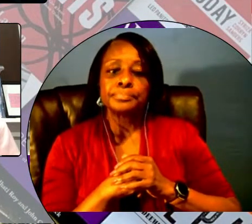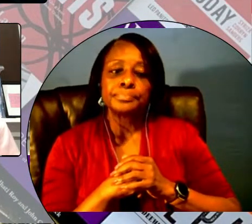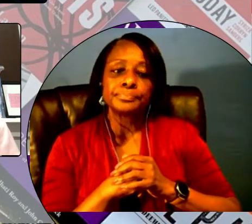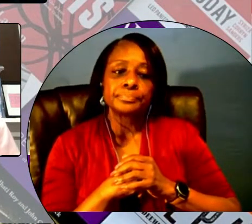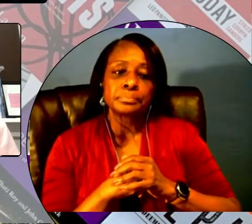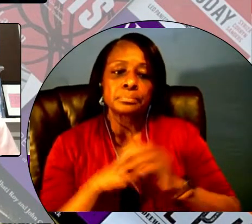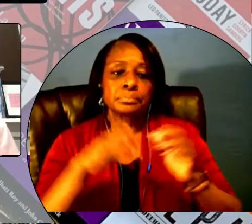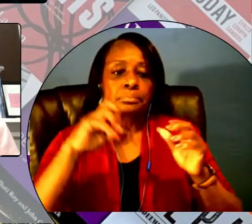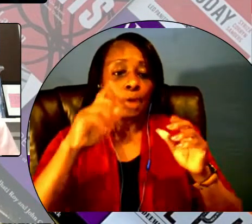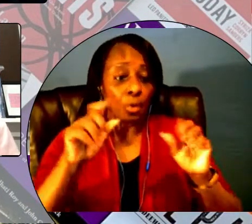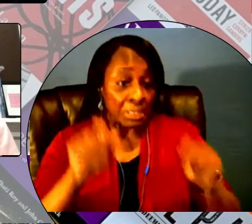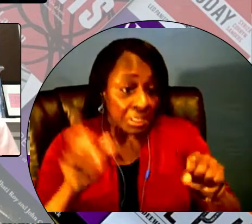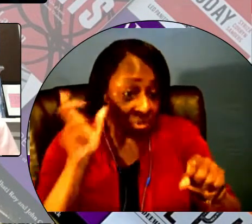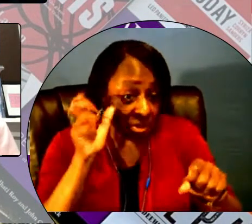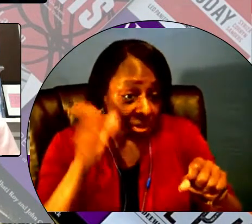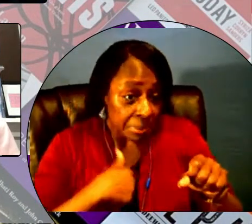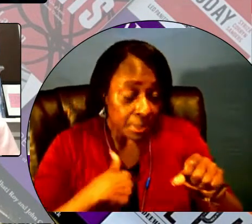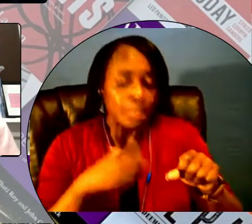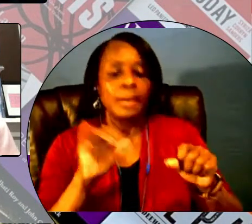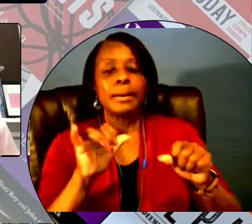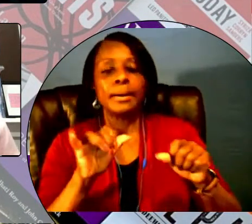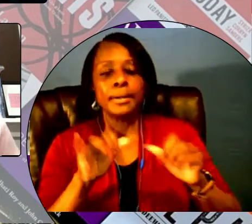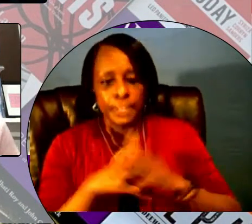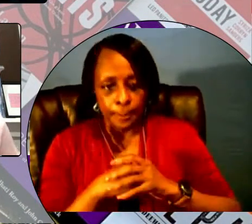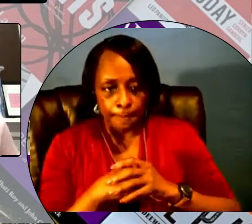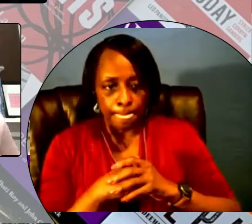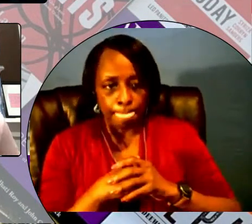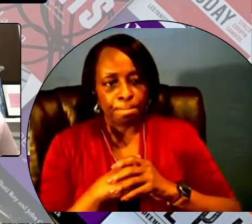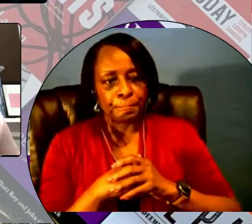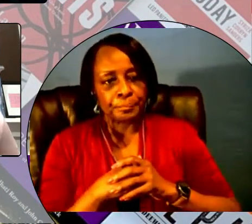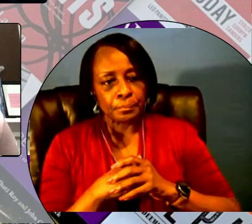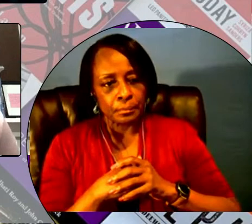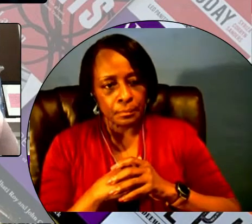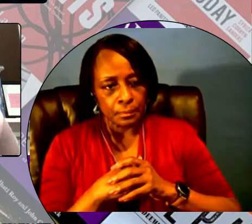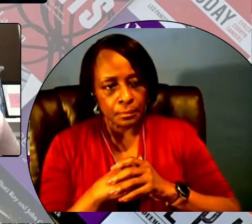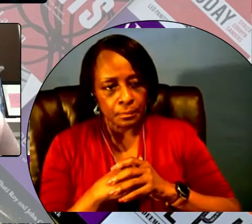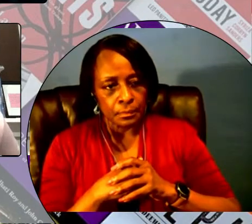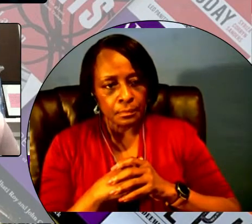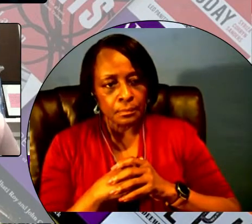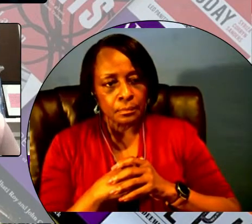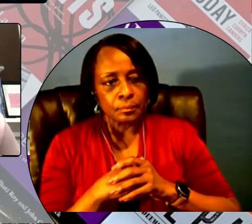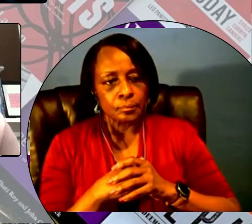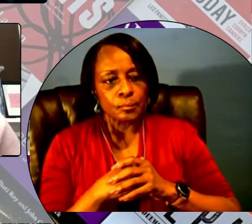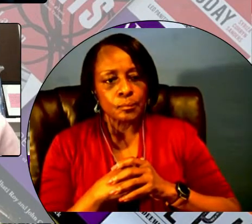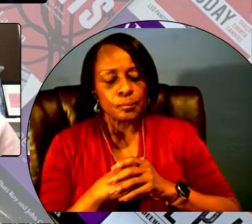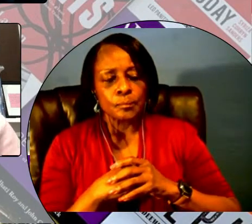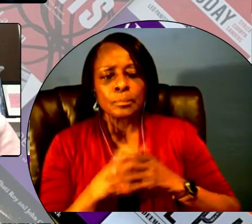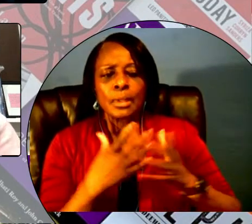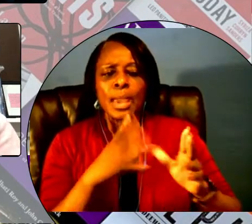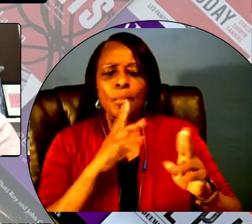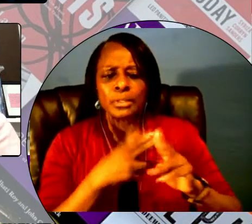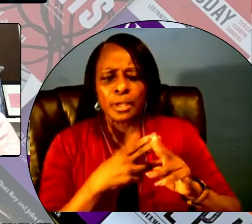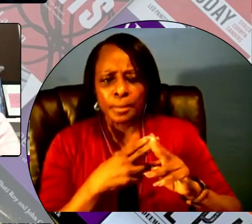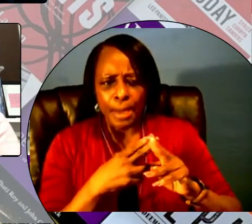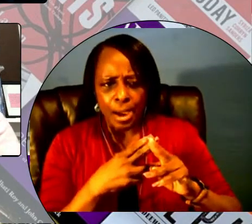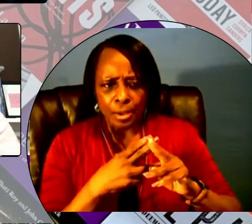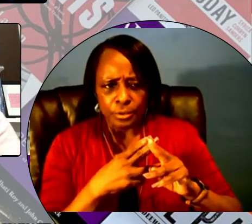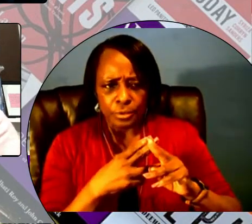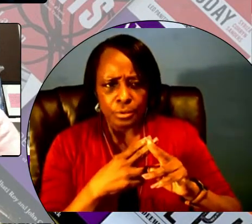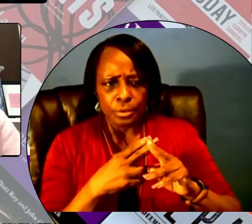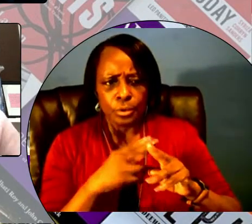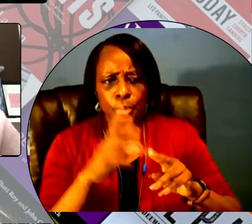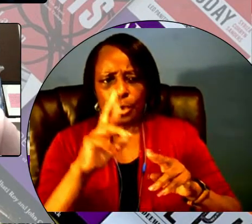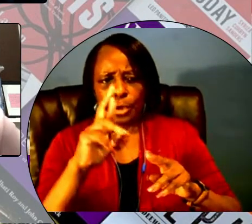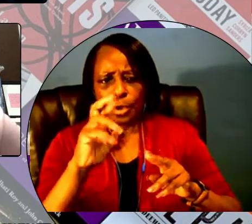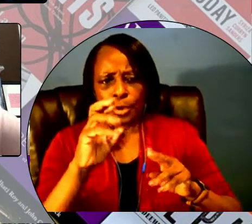Okay, you guys can hear me. So I want to kind of bring it back just a tiny bit to refocus a little